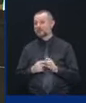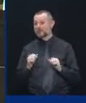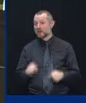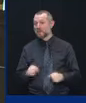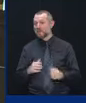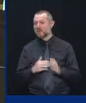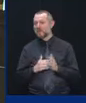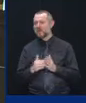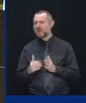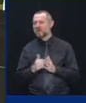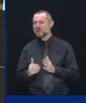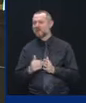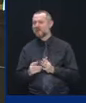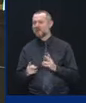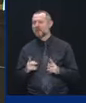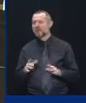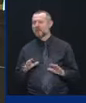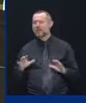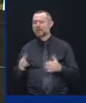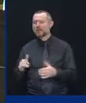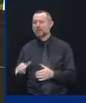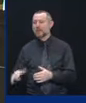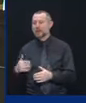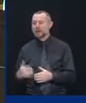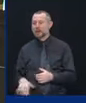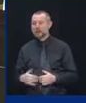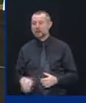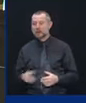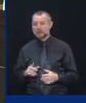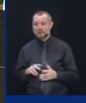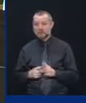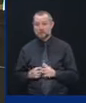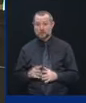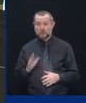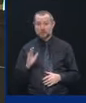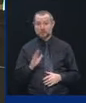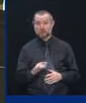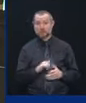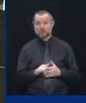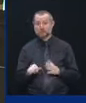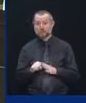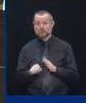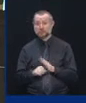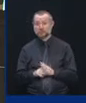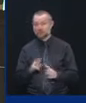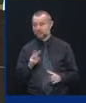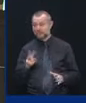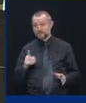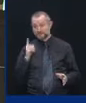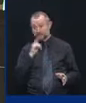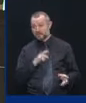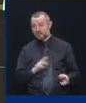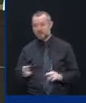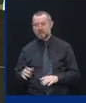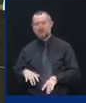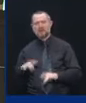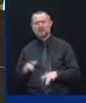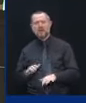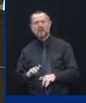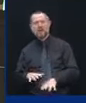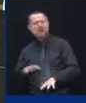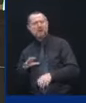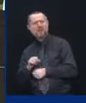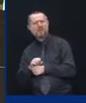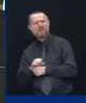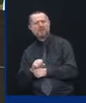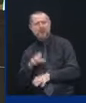people in these categories. How ready is the state's portal to accommodate that? And should people expect it to